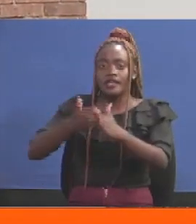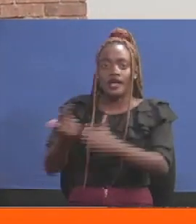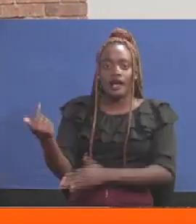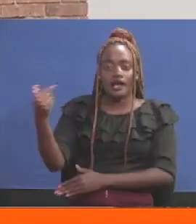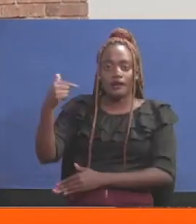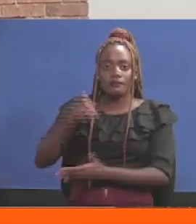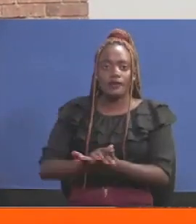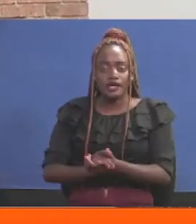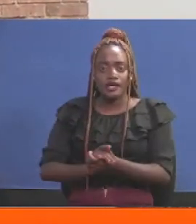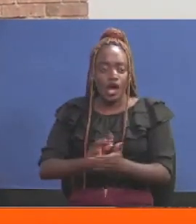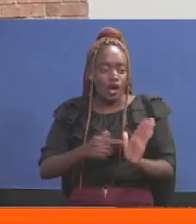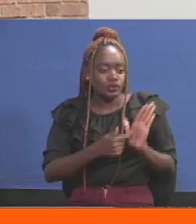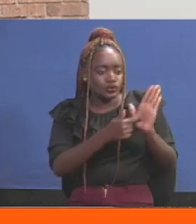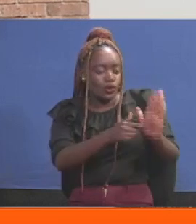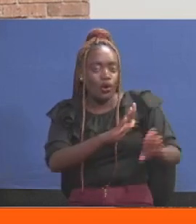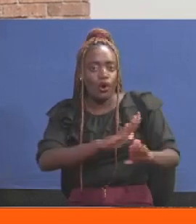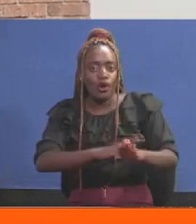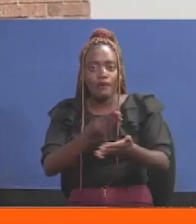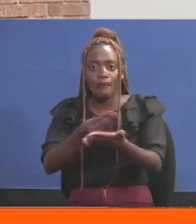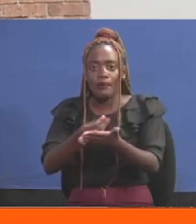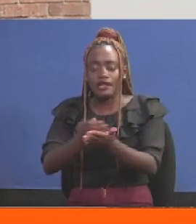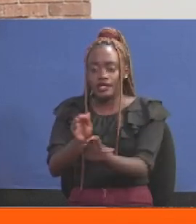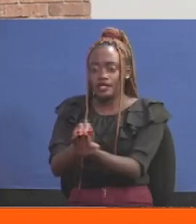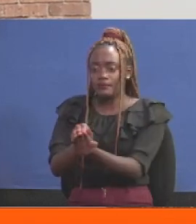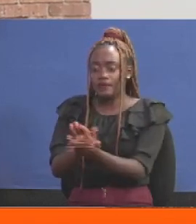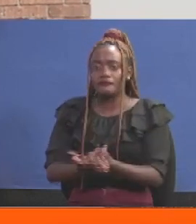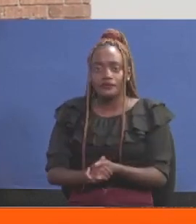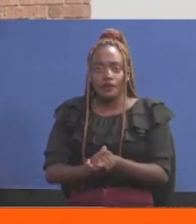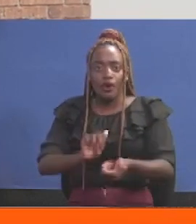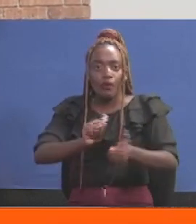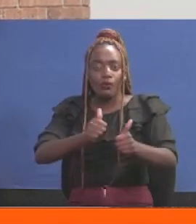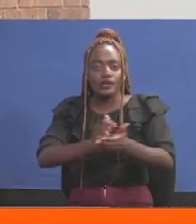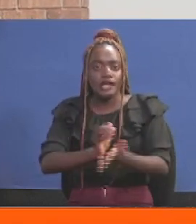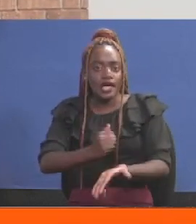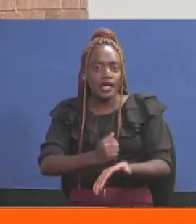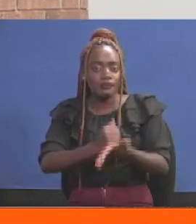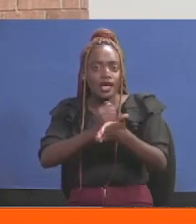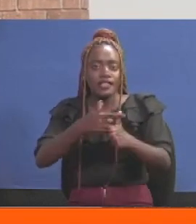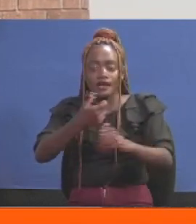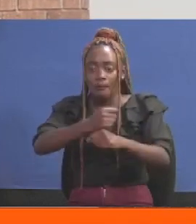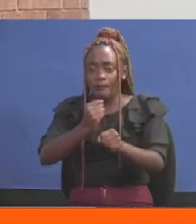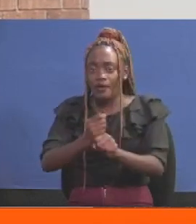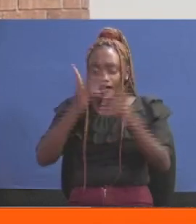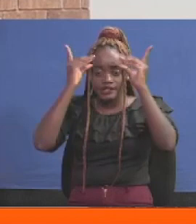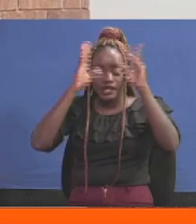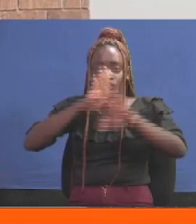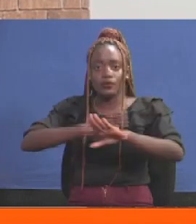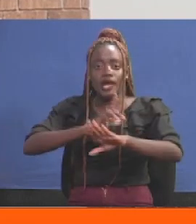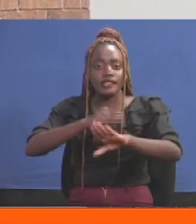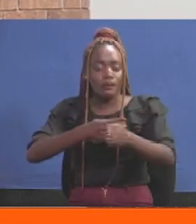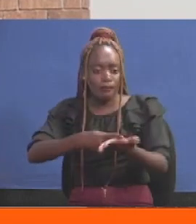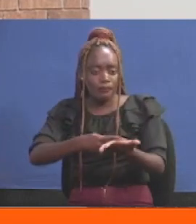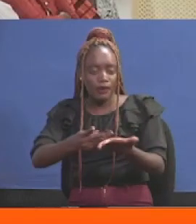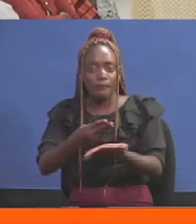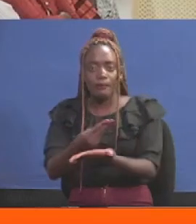where we come in, we sensitize them on financial matters, you know, investment matters, so that they make the right decisions once they are paid